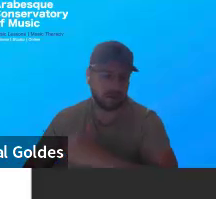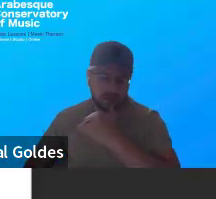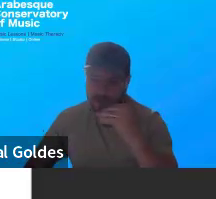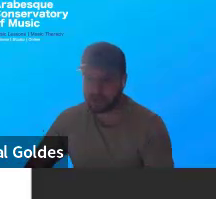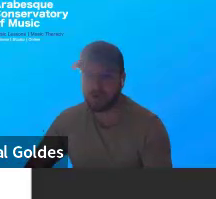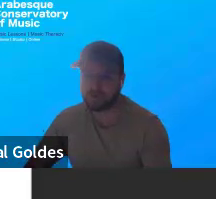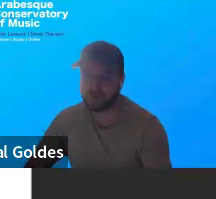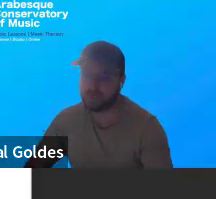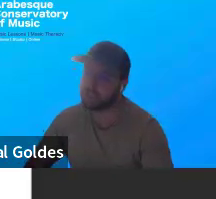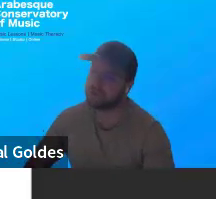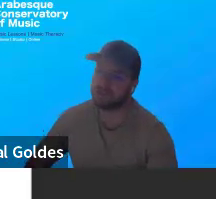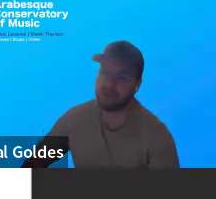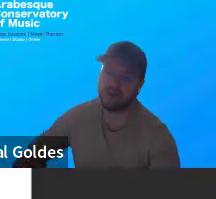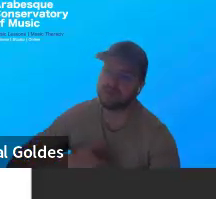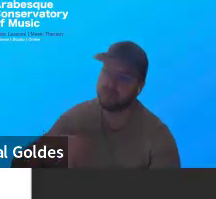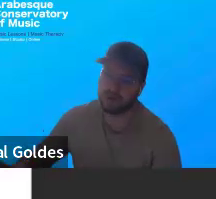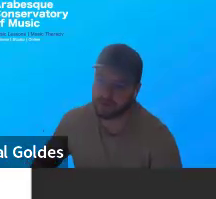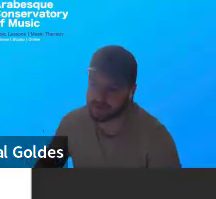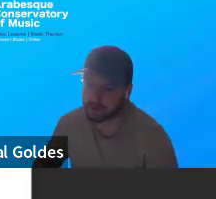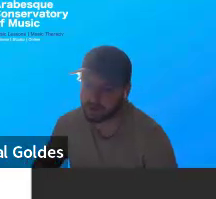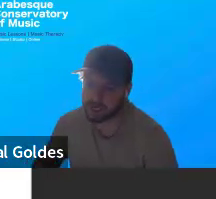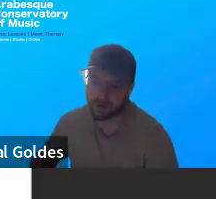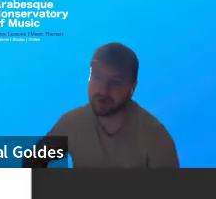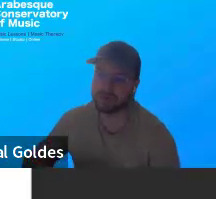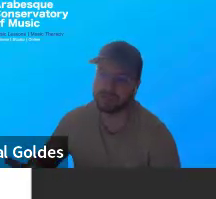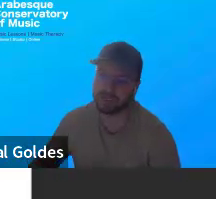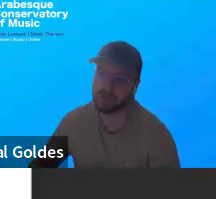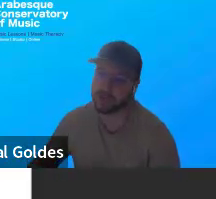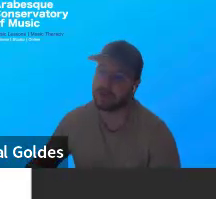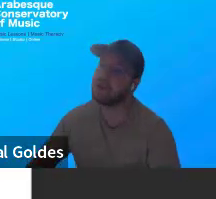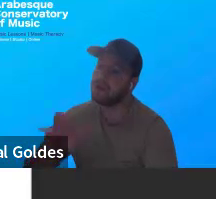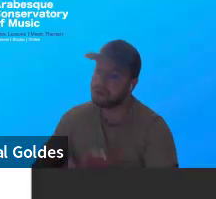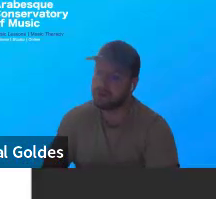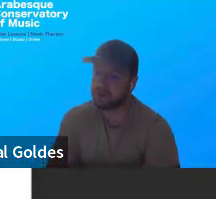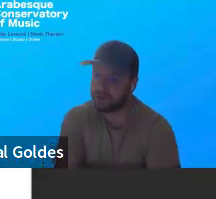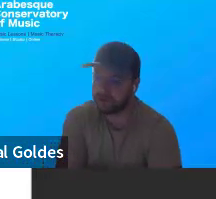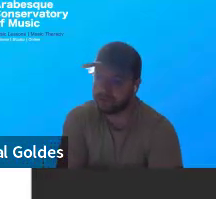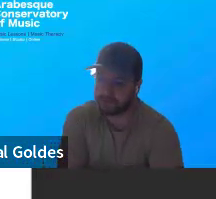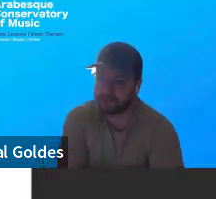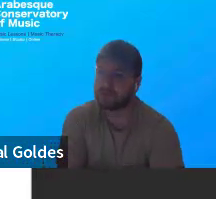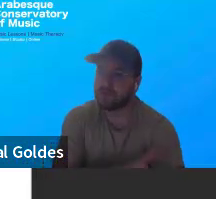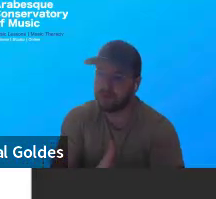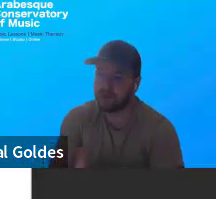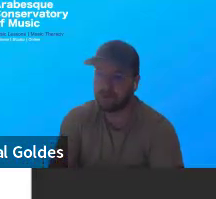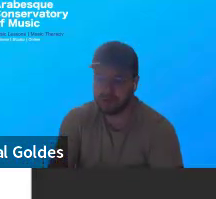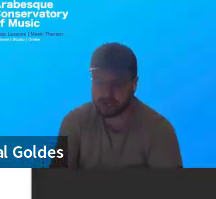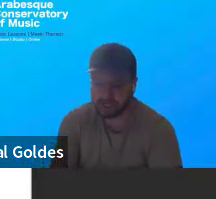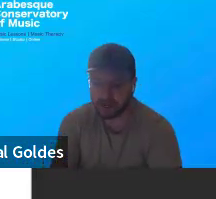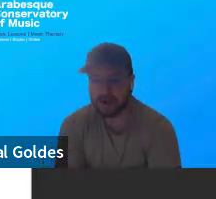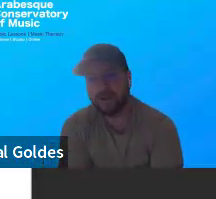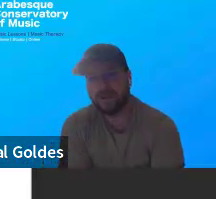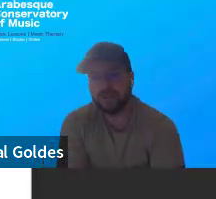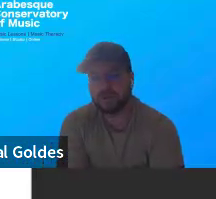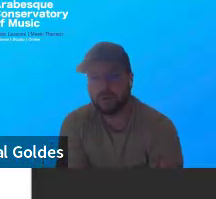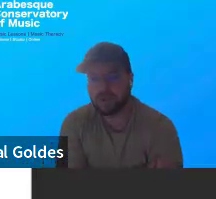it, and we then call the family. So we never submit a referral or authorization without talking to the families first to find out what